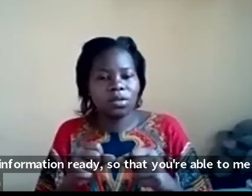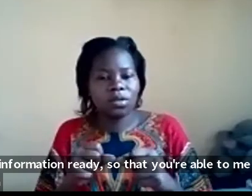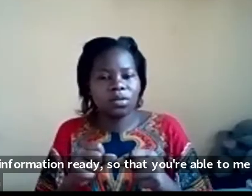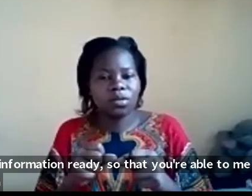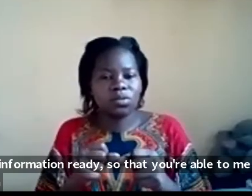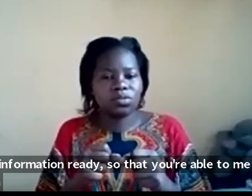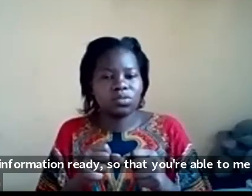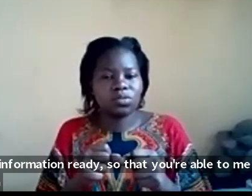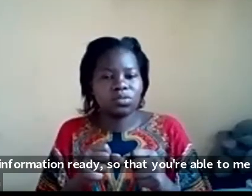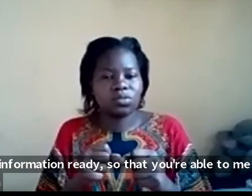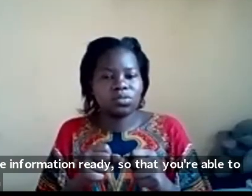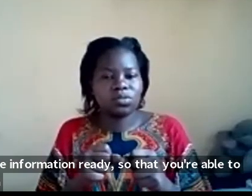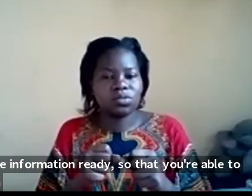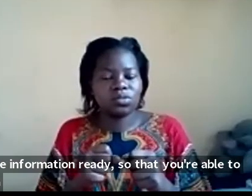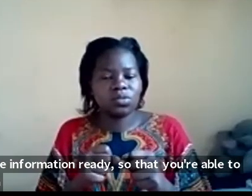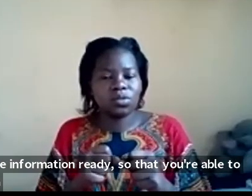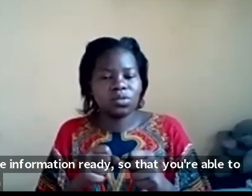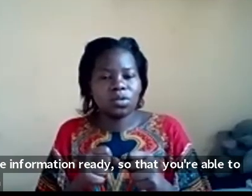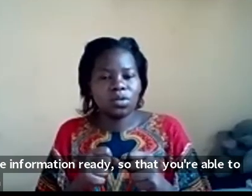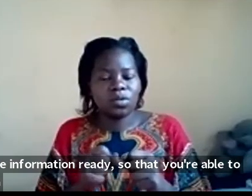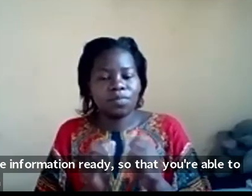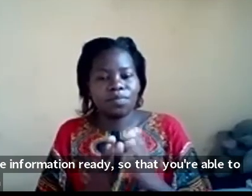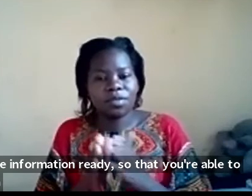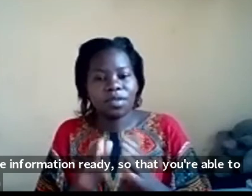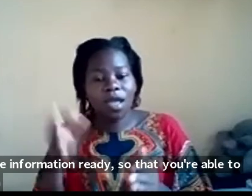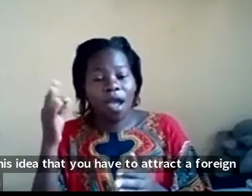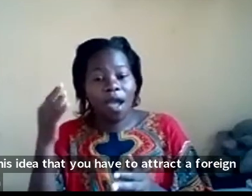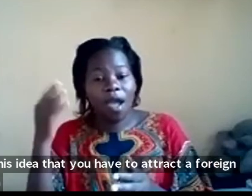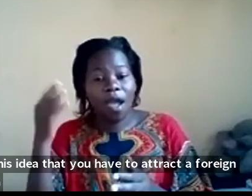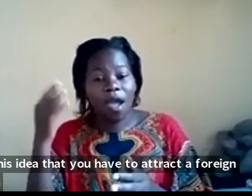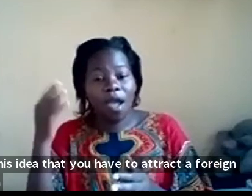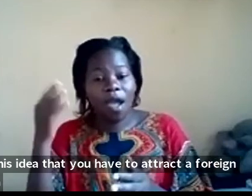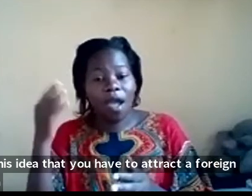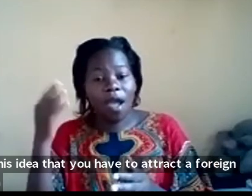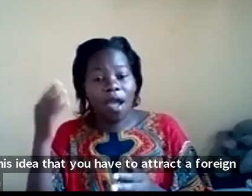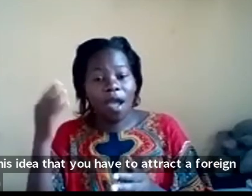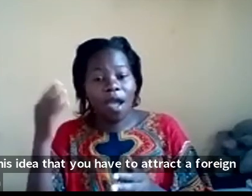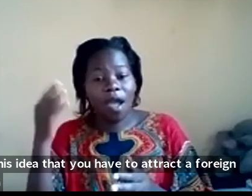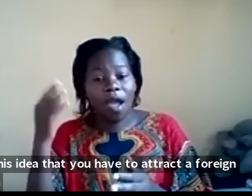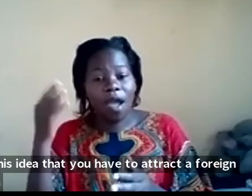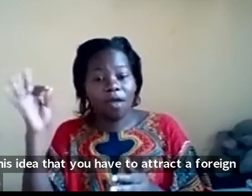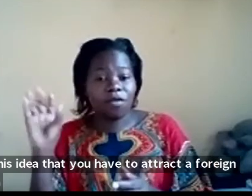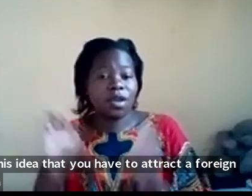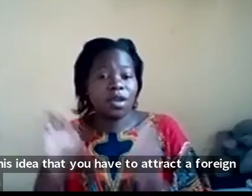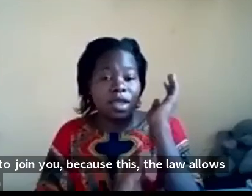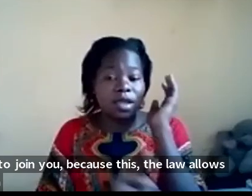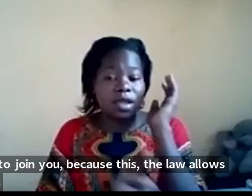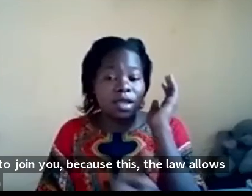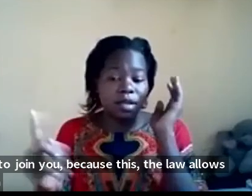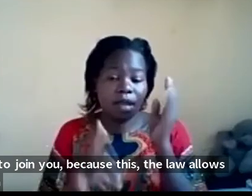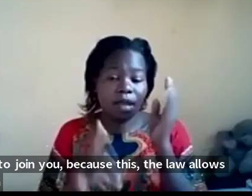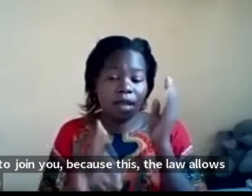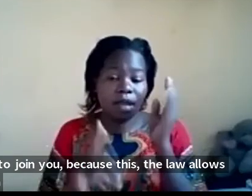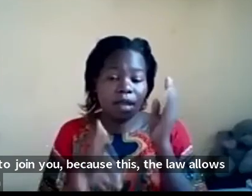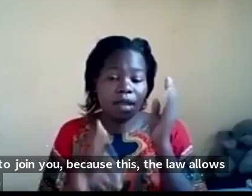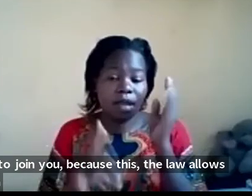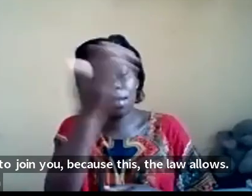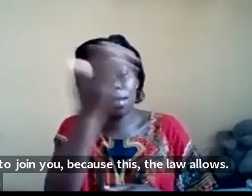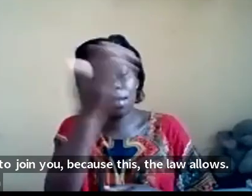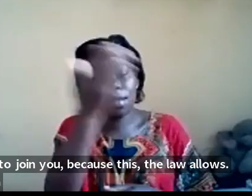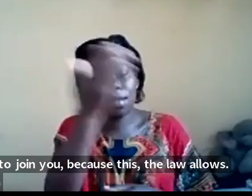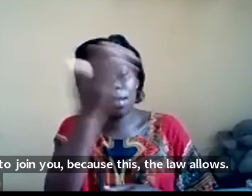that you have to attract a foreign partner to join you, because this, the law allows. Yeah, so it's there